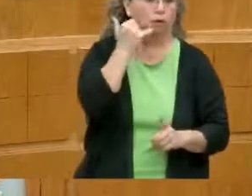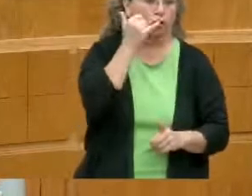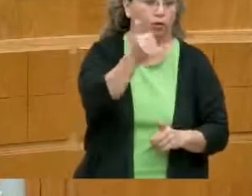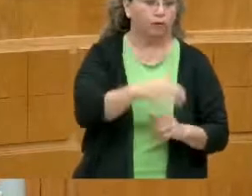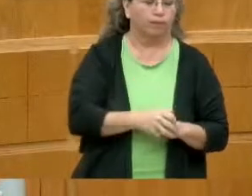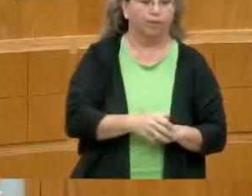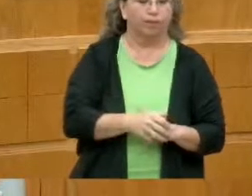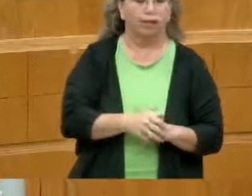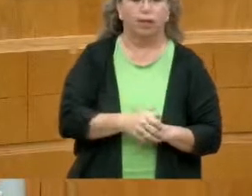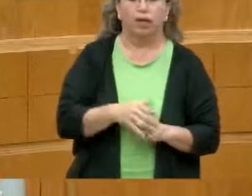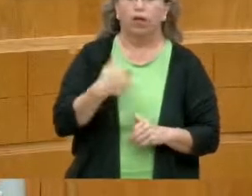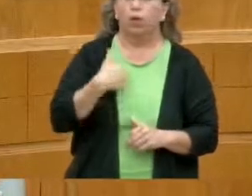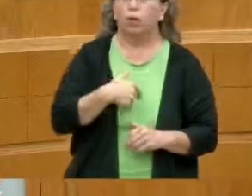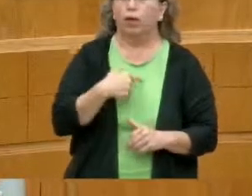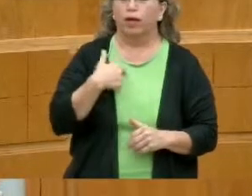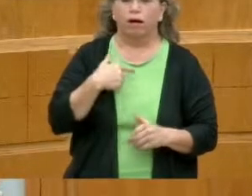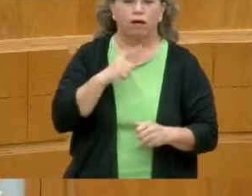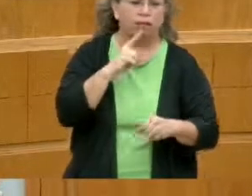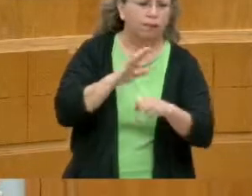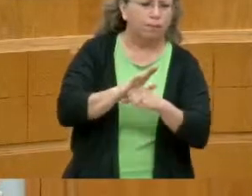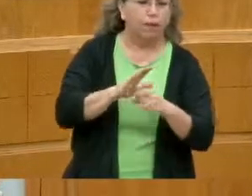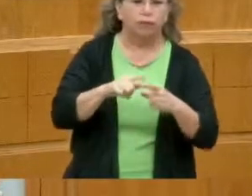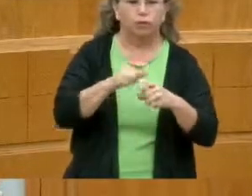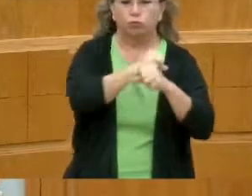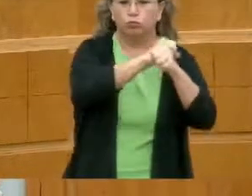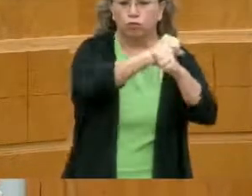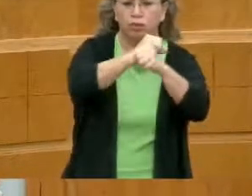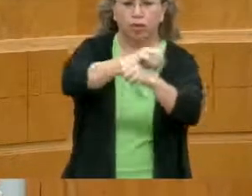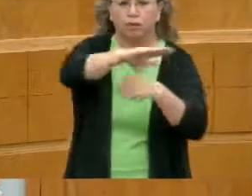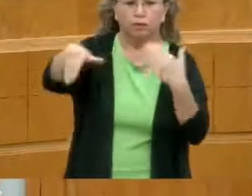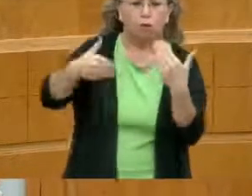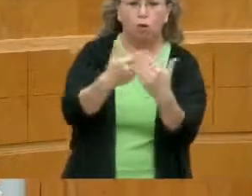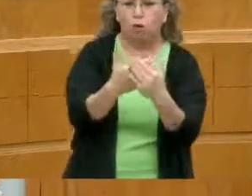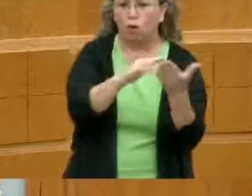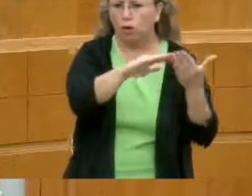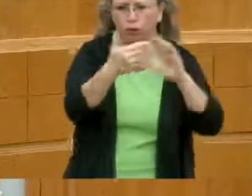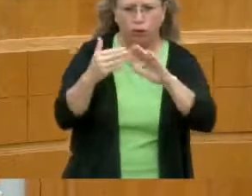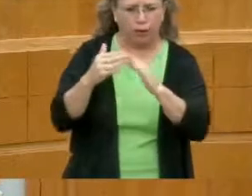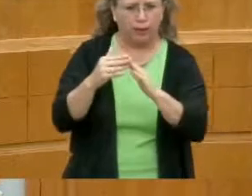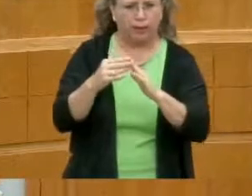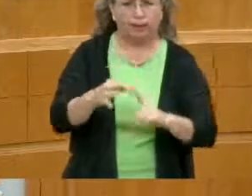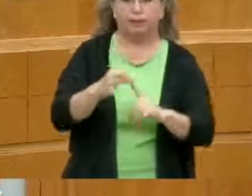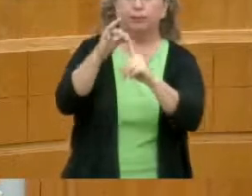community, especially our vulnerable population. Older adults and people of